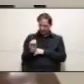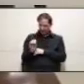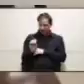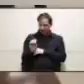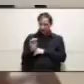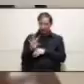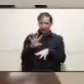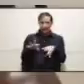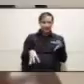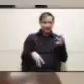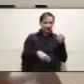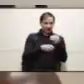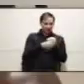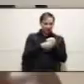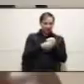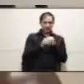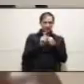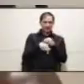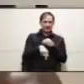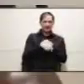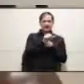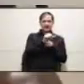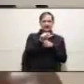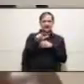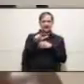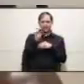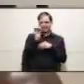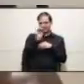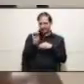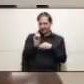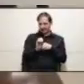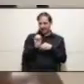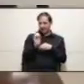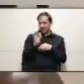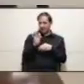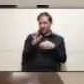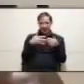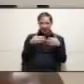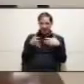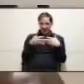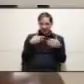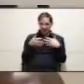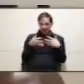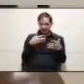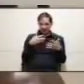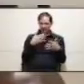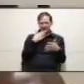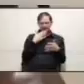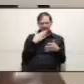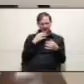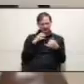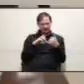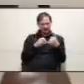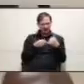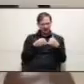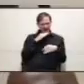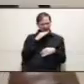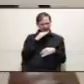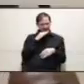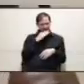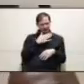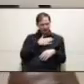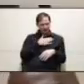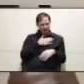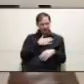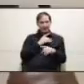additional allocation, at least it should be 67%, if there was any. You know, I'm trying to make that make sense for me. Thank you. And the expenditure is how